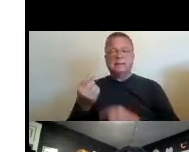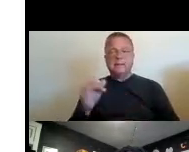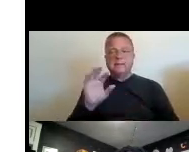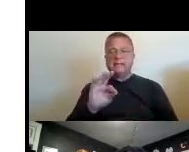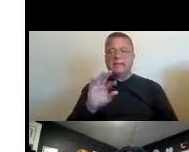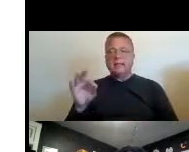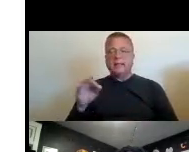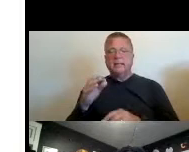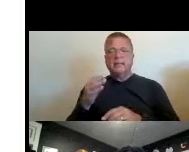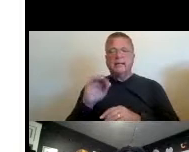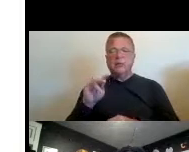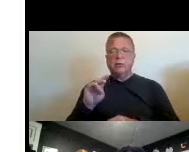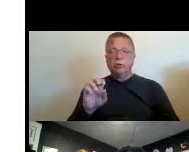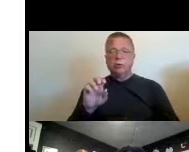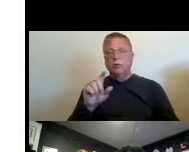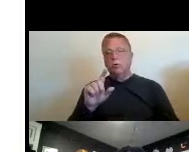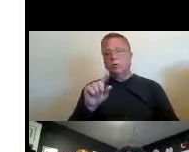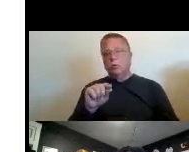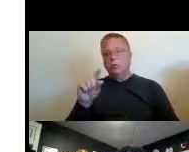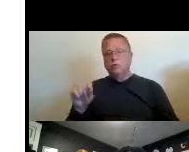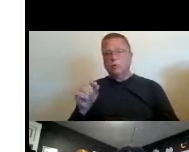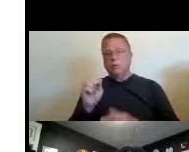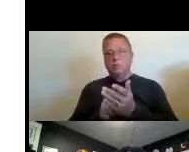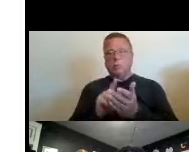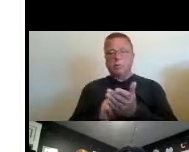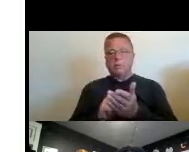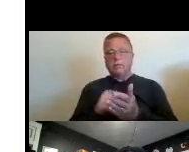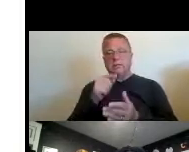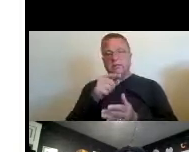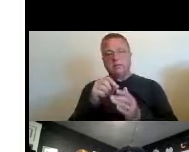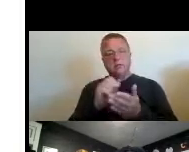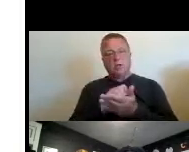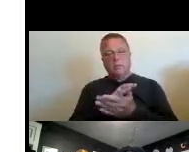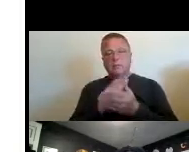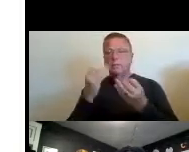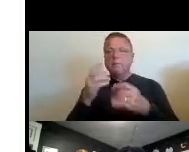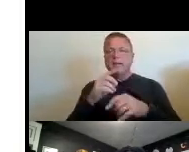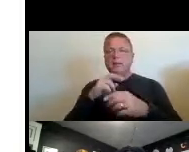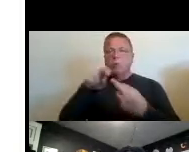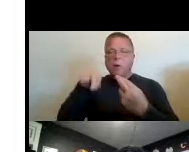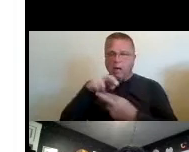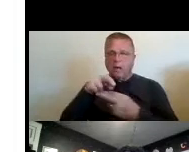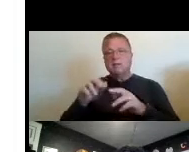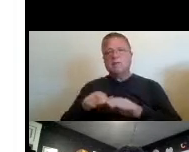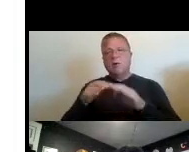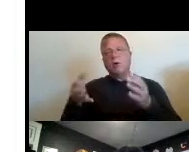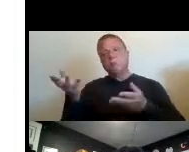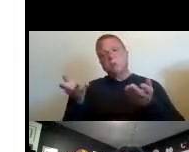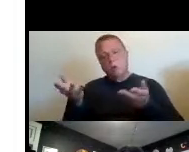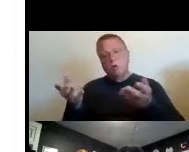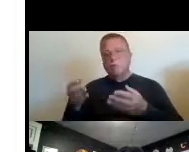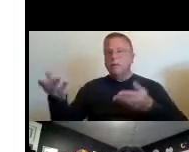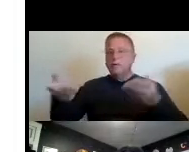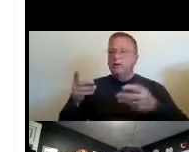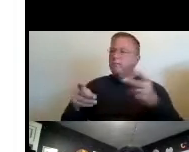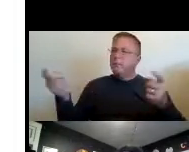2020, we published this document after many rounds of open houses where we invited members of the public to give feedback and many, many community meetings